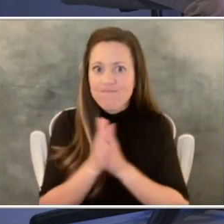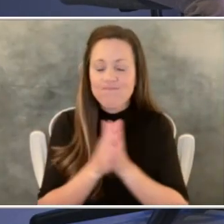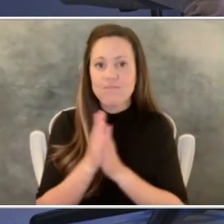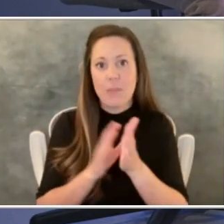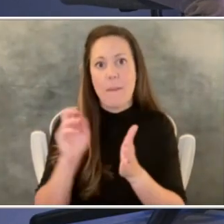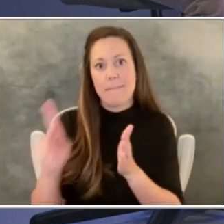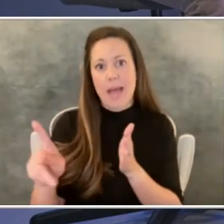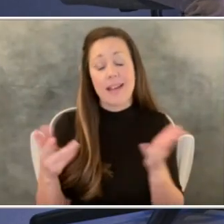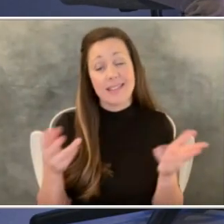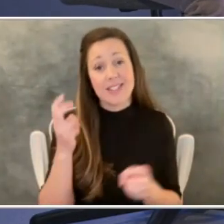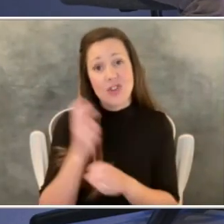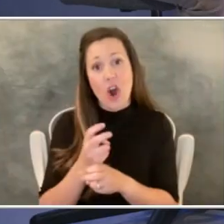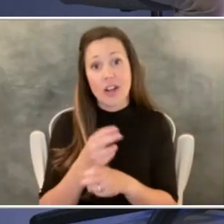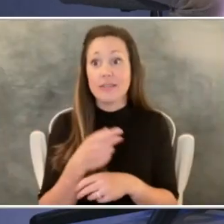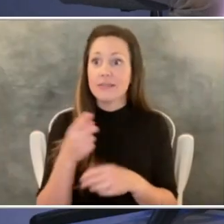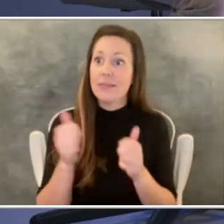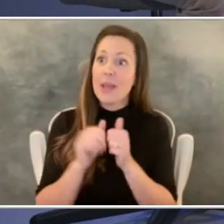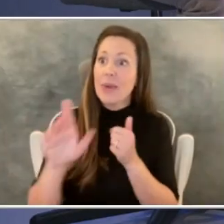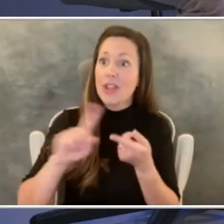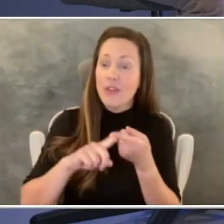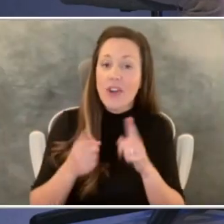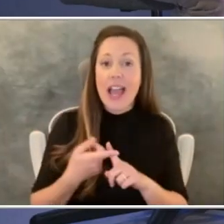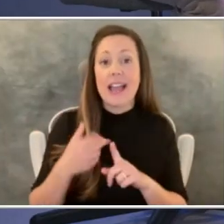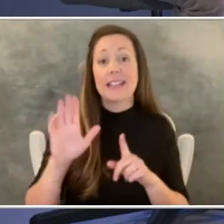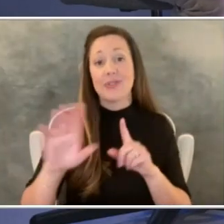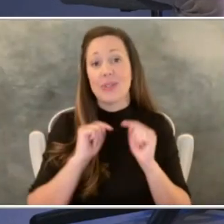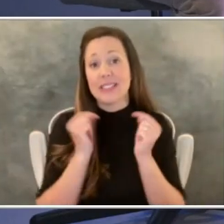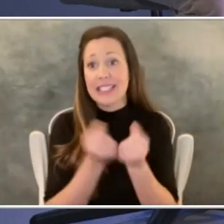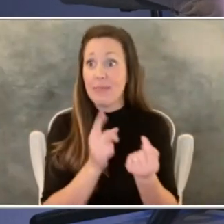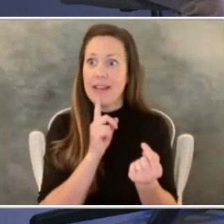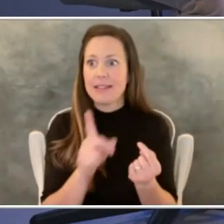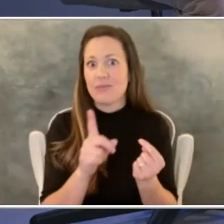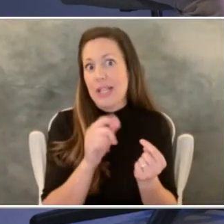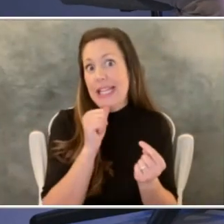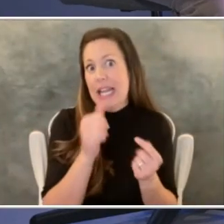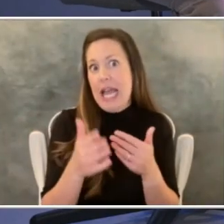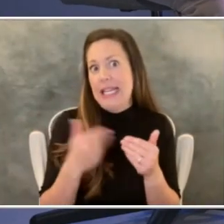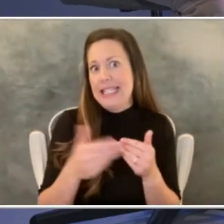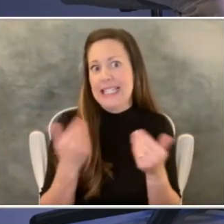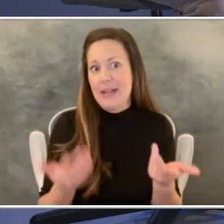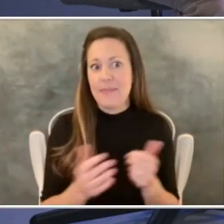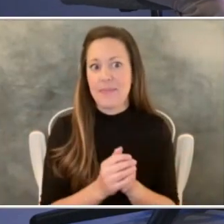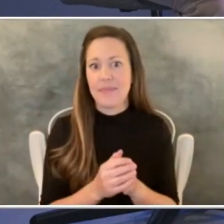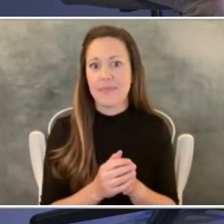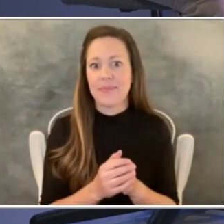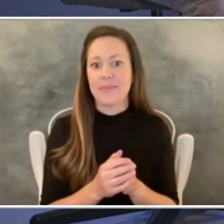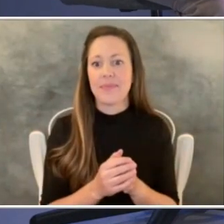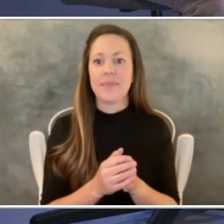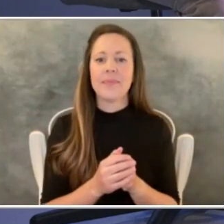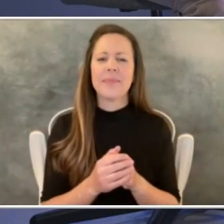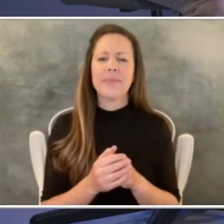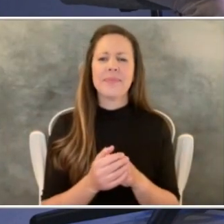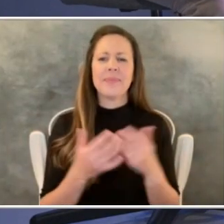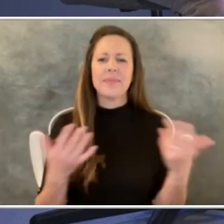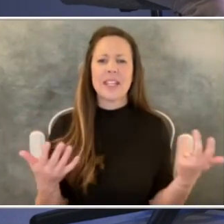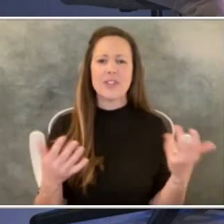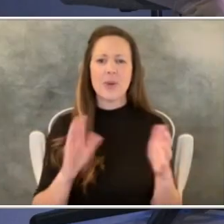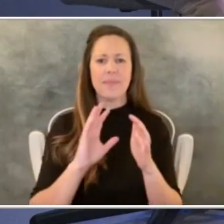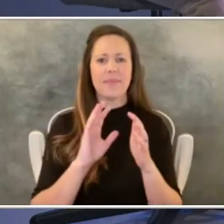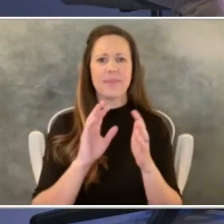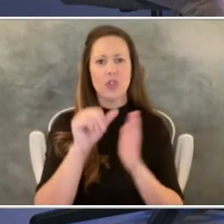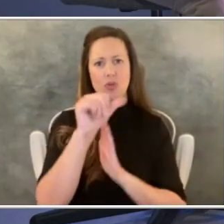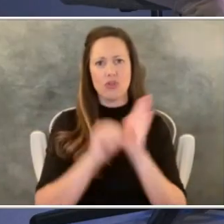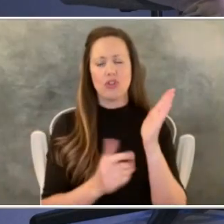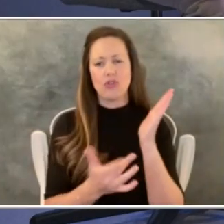be with your friends and your teammates, and that's not easy. How have surgical techniques, though, for these repairs, the